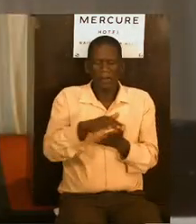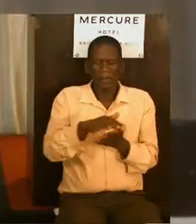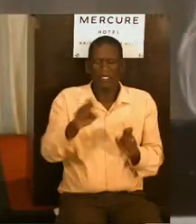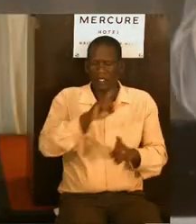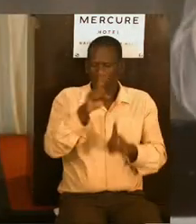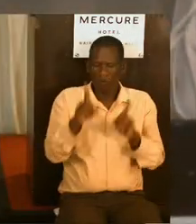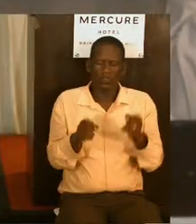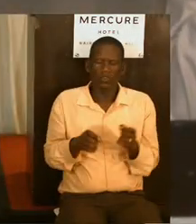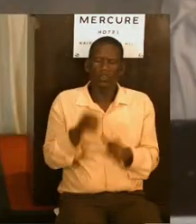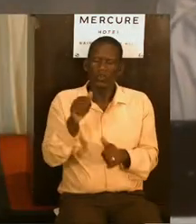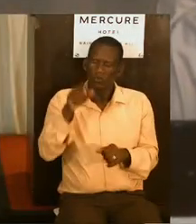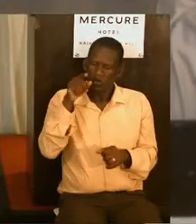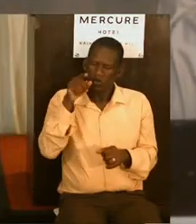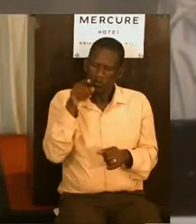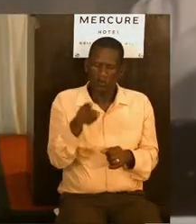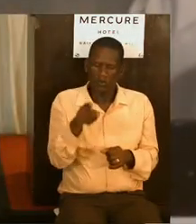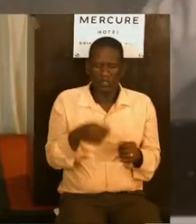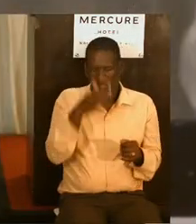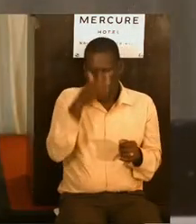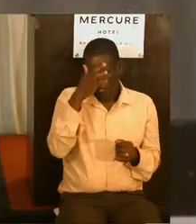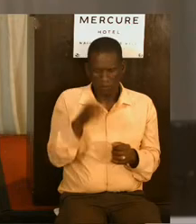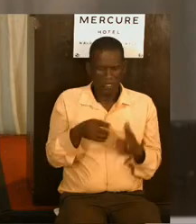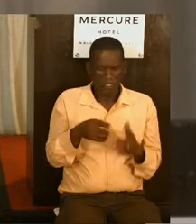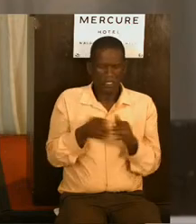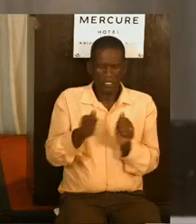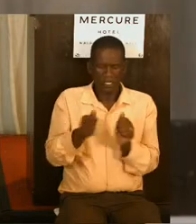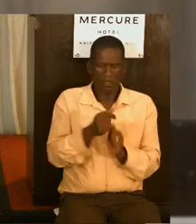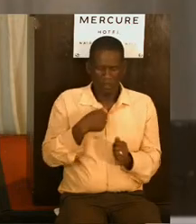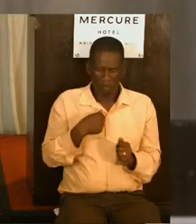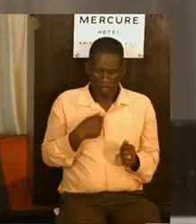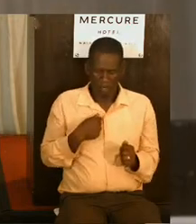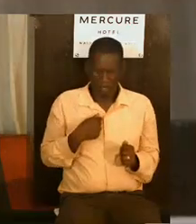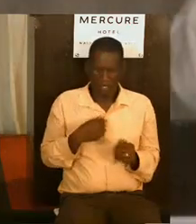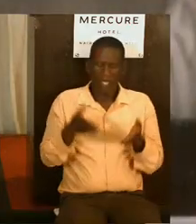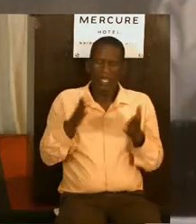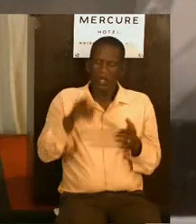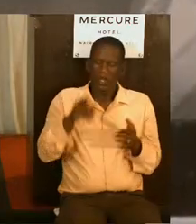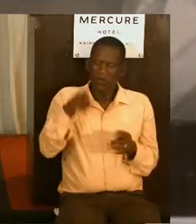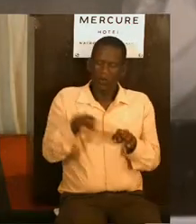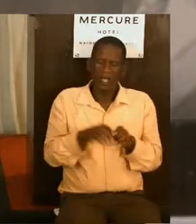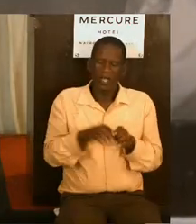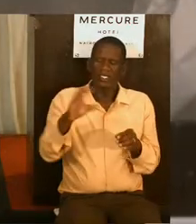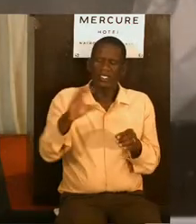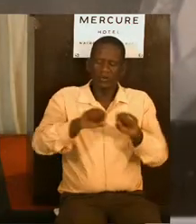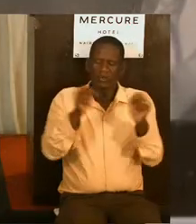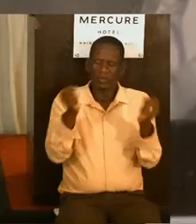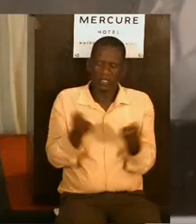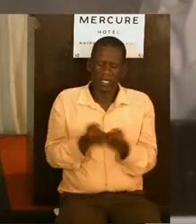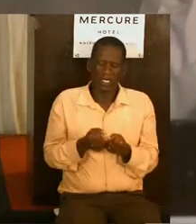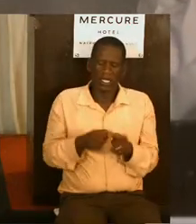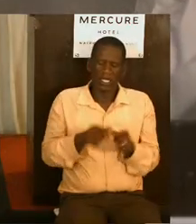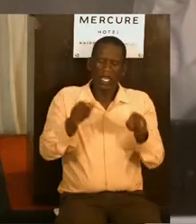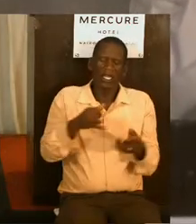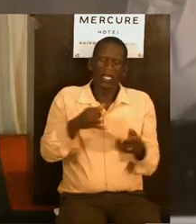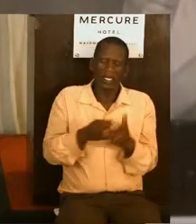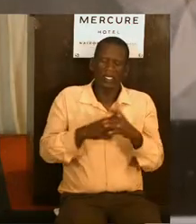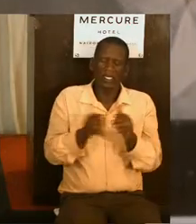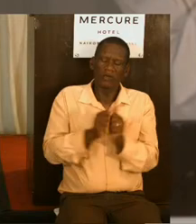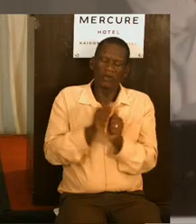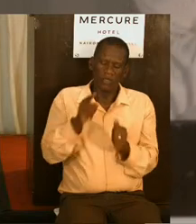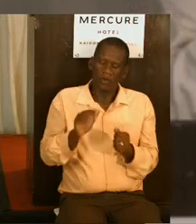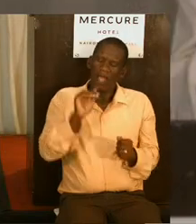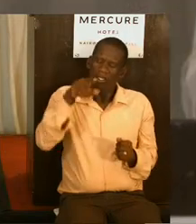questions that you because it begins with me now you as a civil society let it begin with you